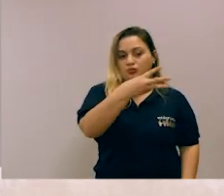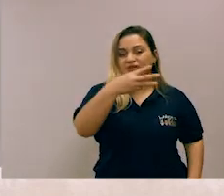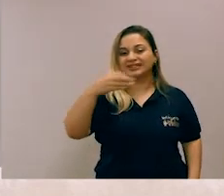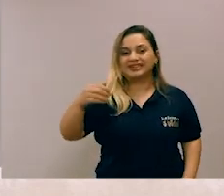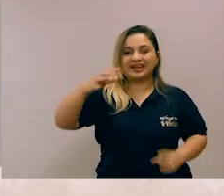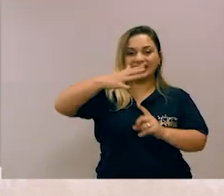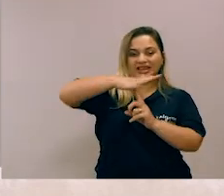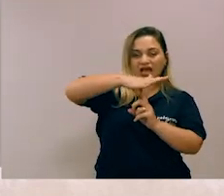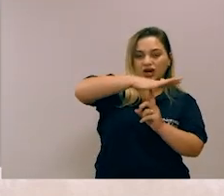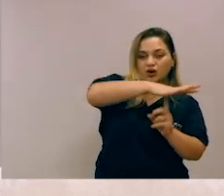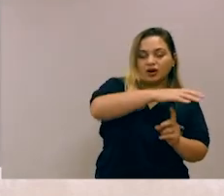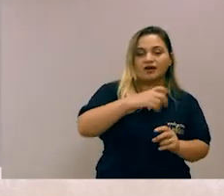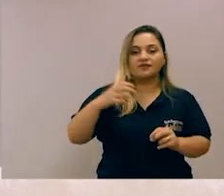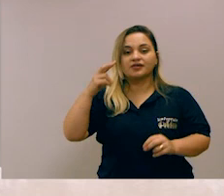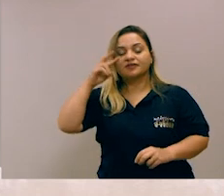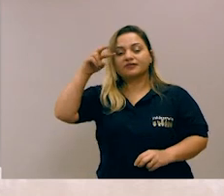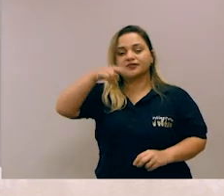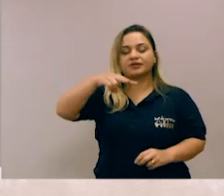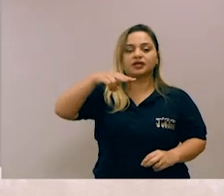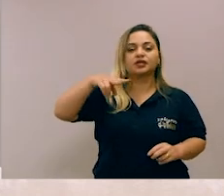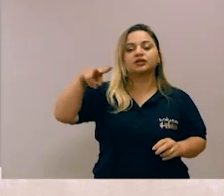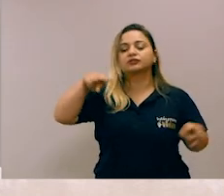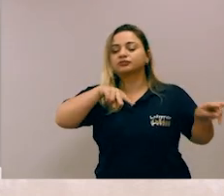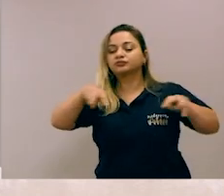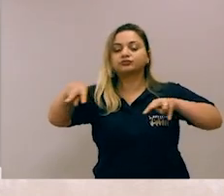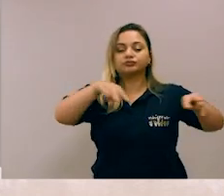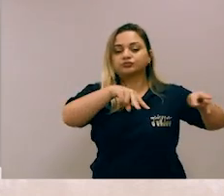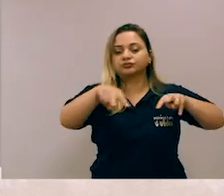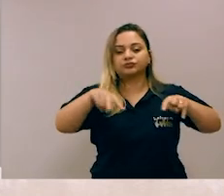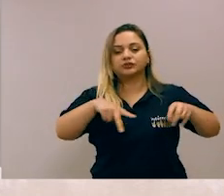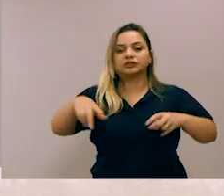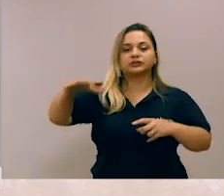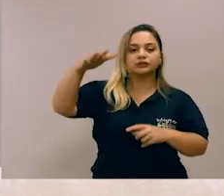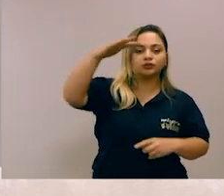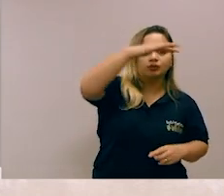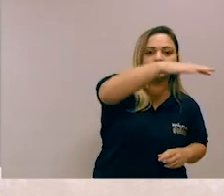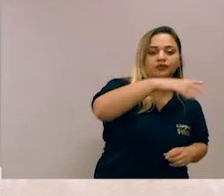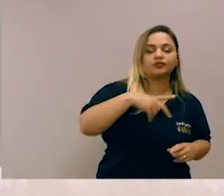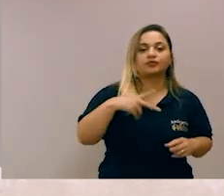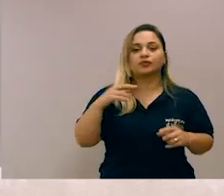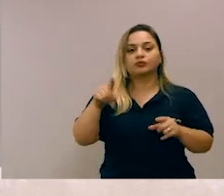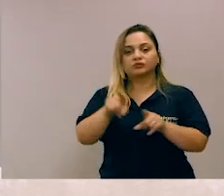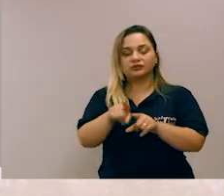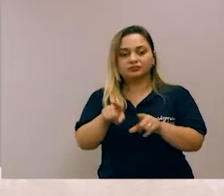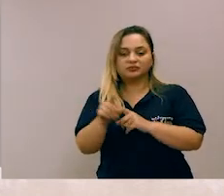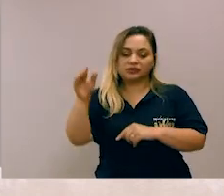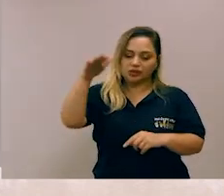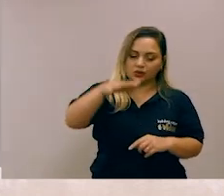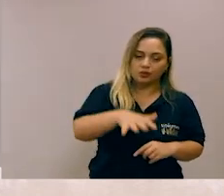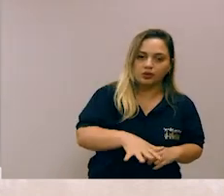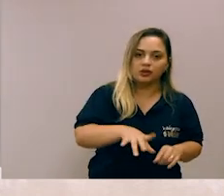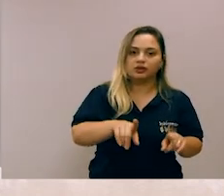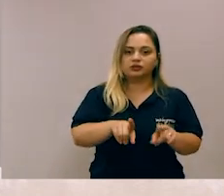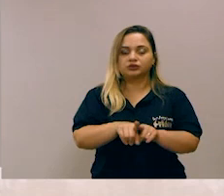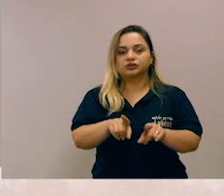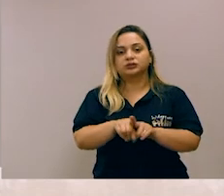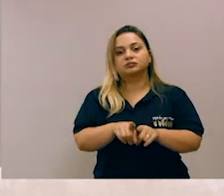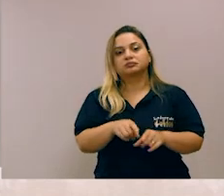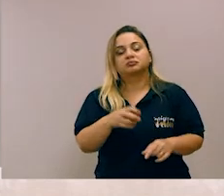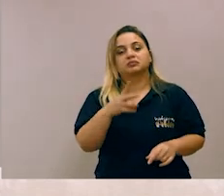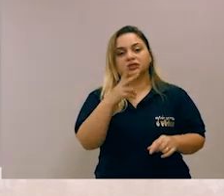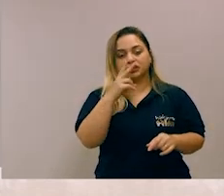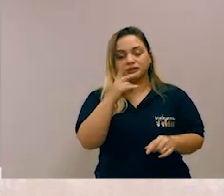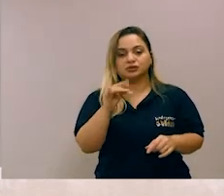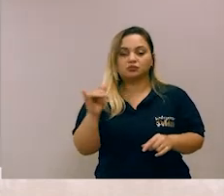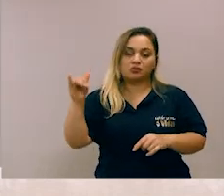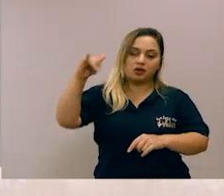we had over 30 aircraft flying over, landing, taking off, okay, in